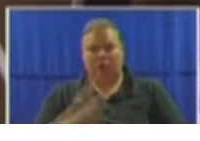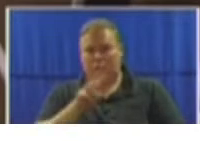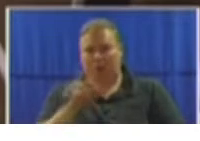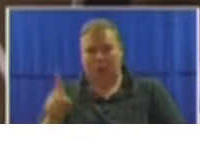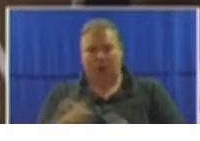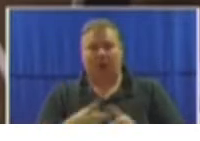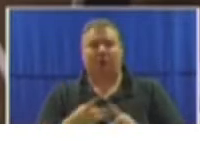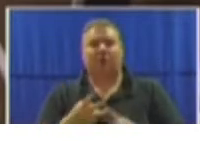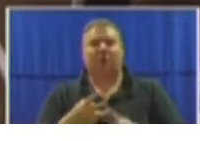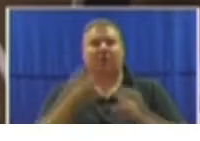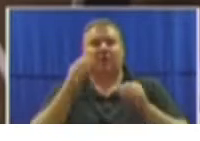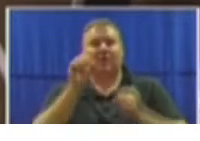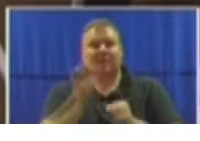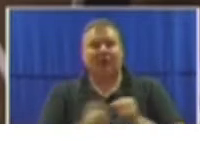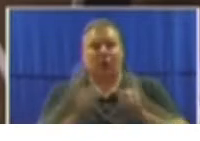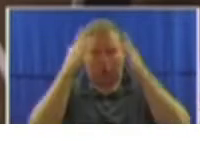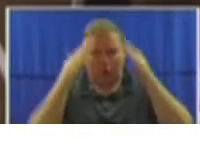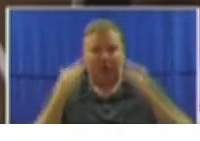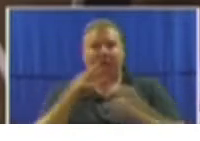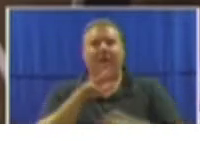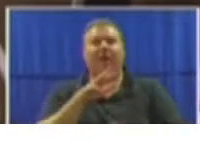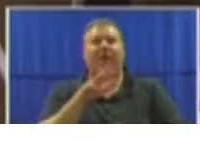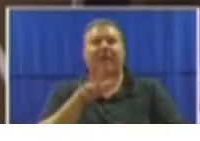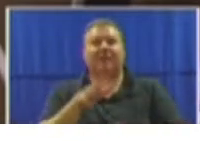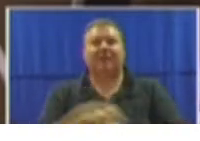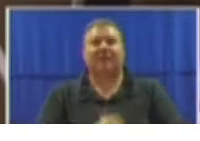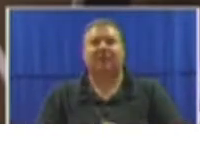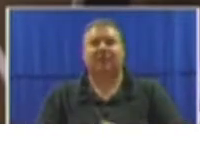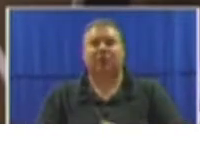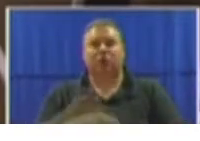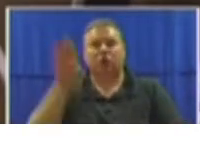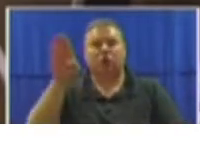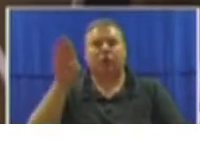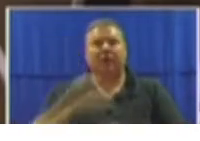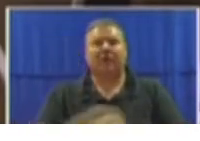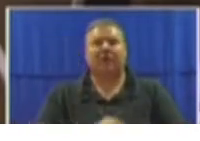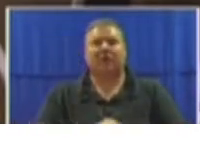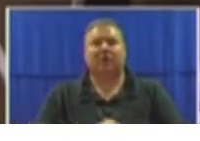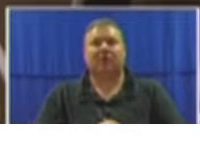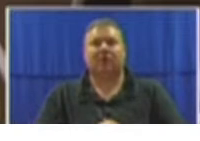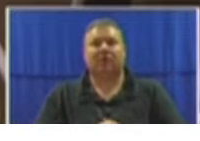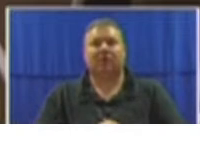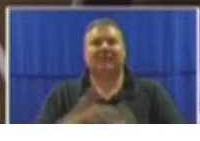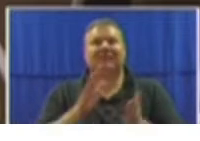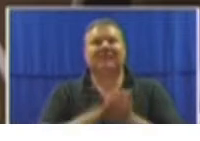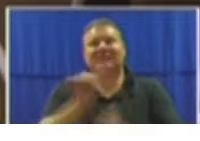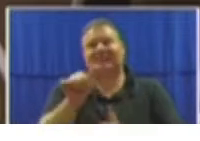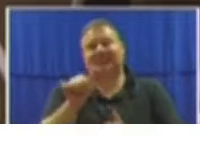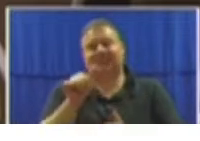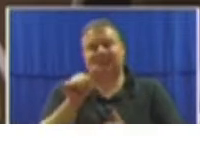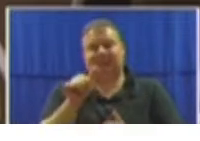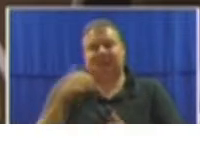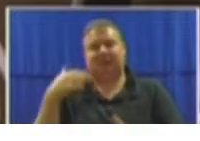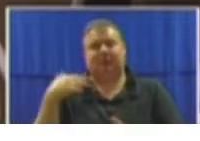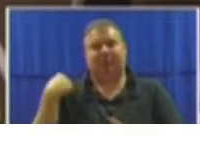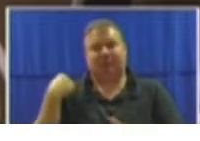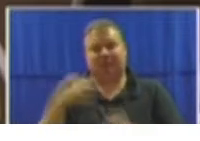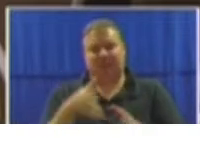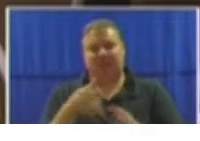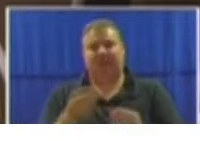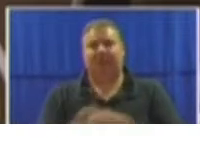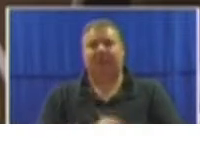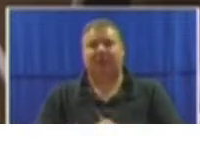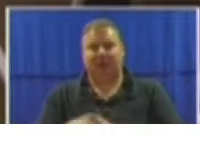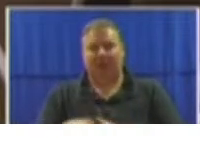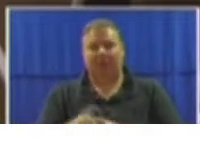has 18 ministries. And Europe's largest economy, Germany, has a cabinet of just 16. But here in South